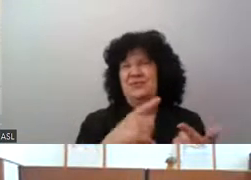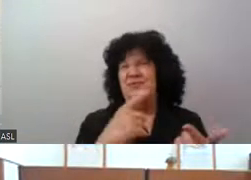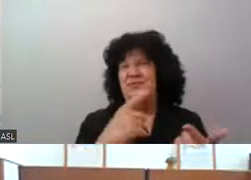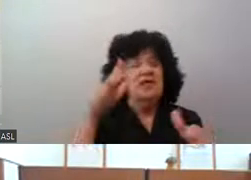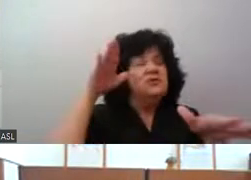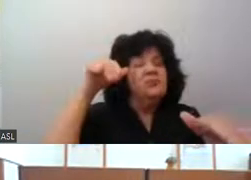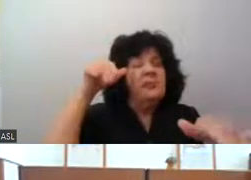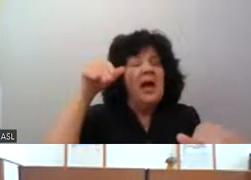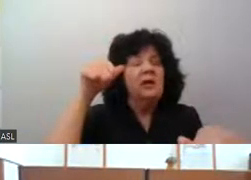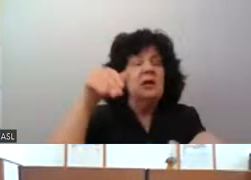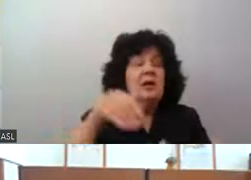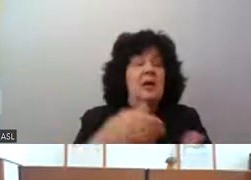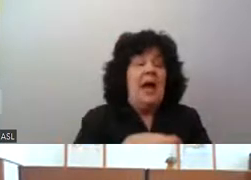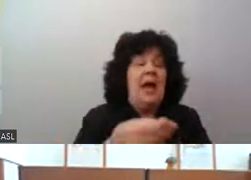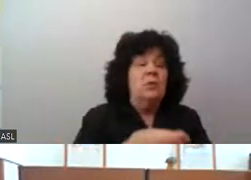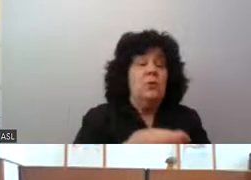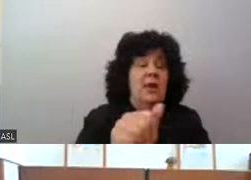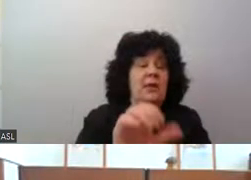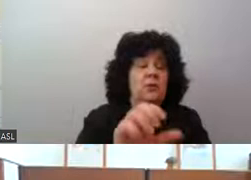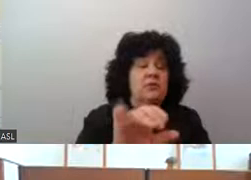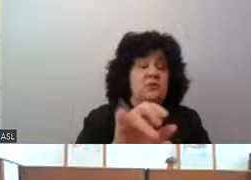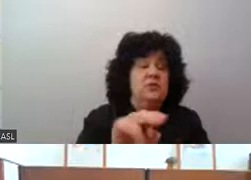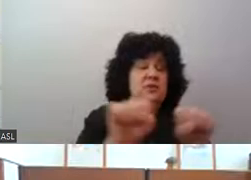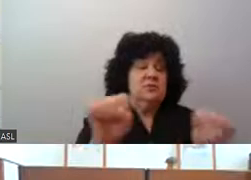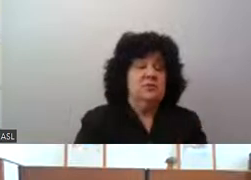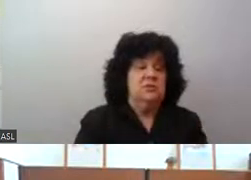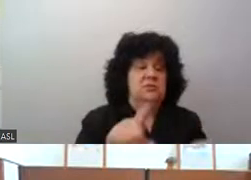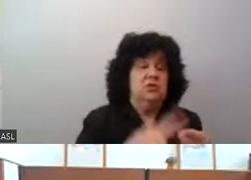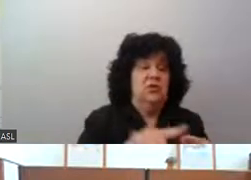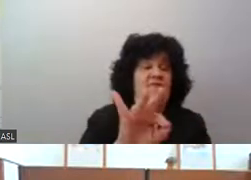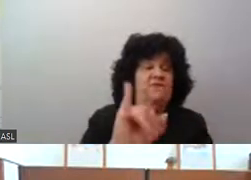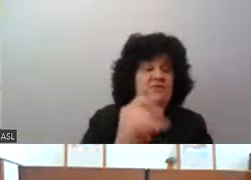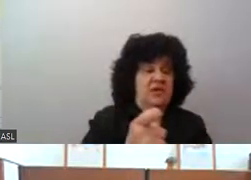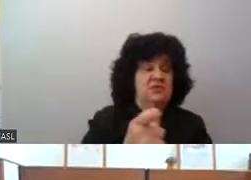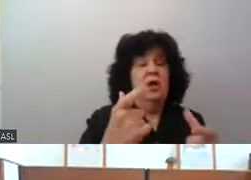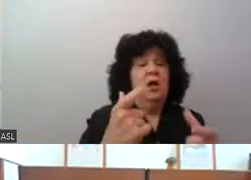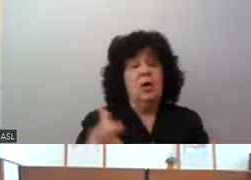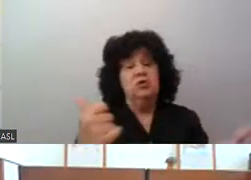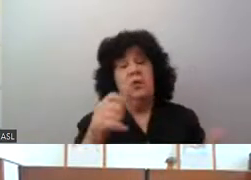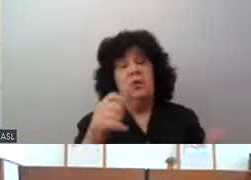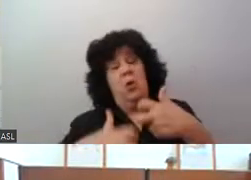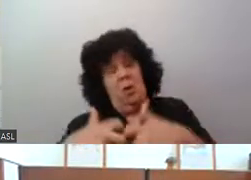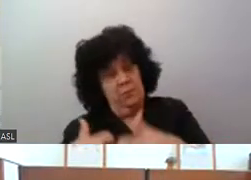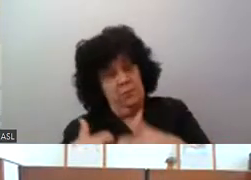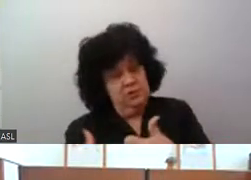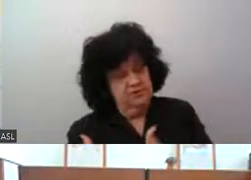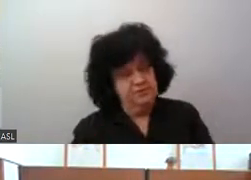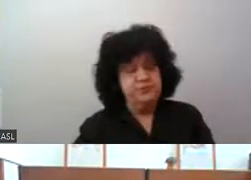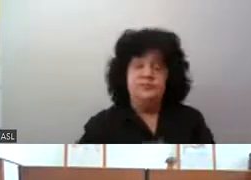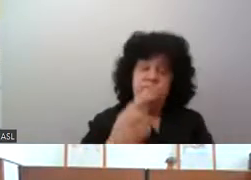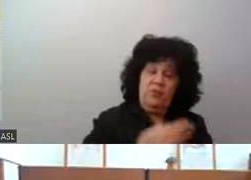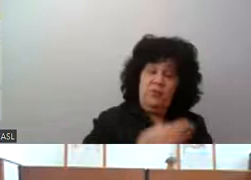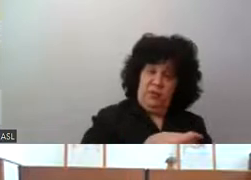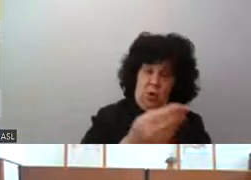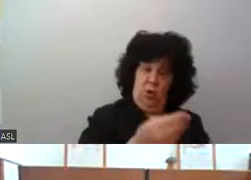expect the acquisition system to fix larger pathologies. The procurement professionals in the United States government are not